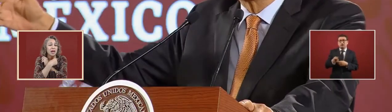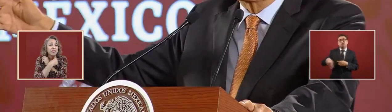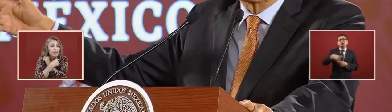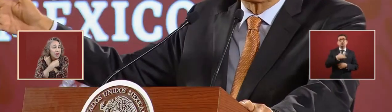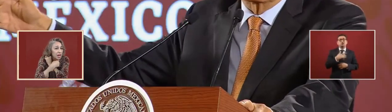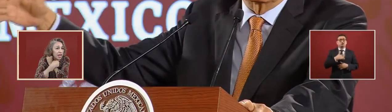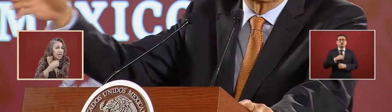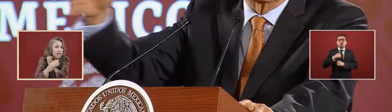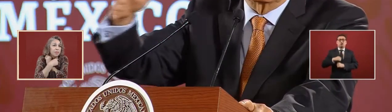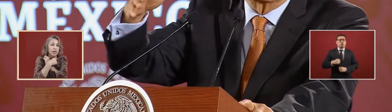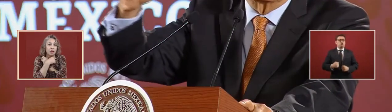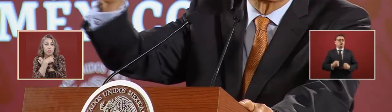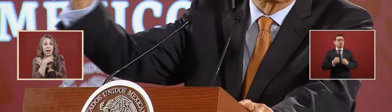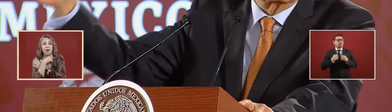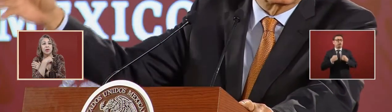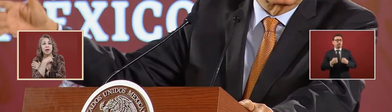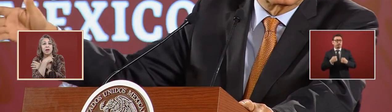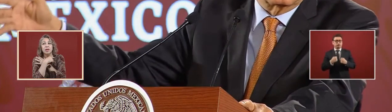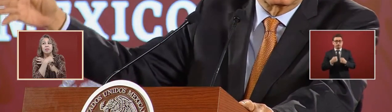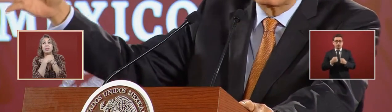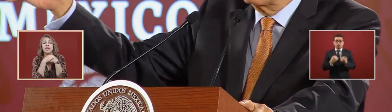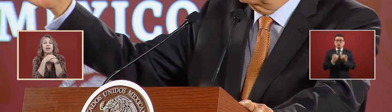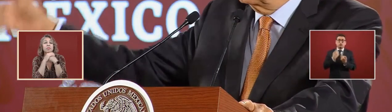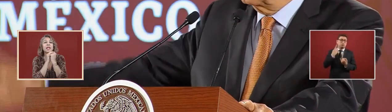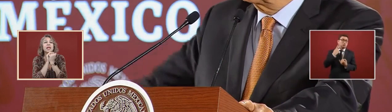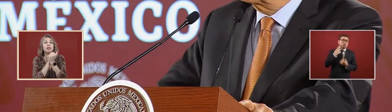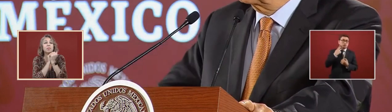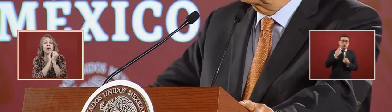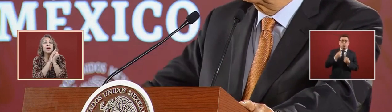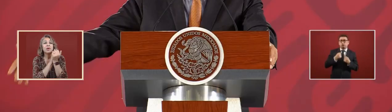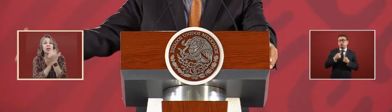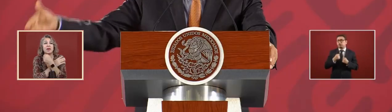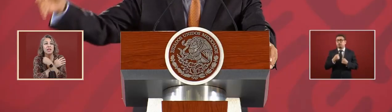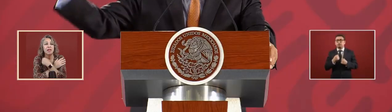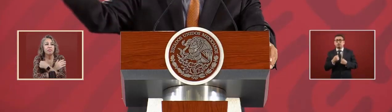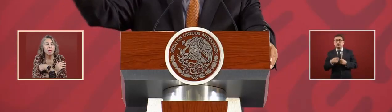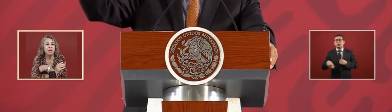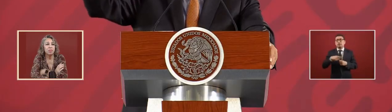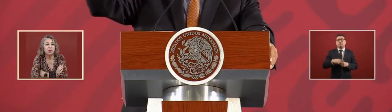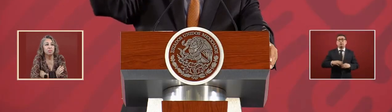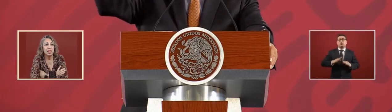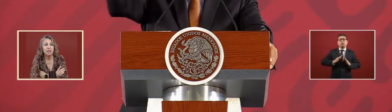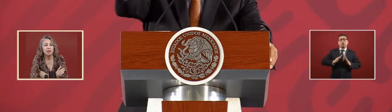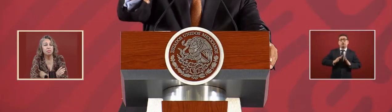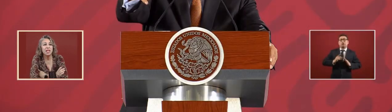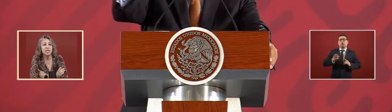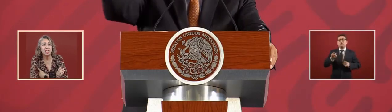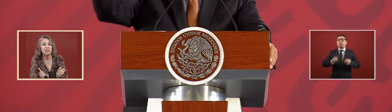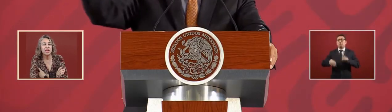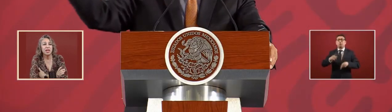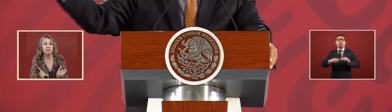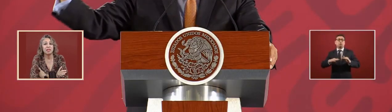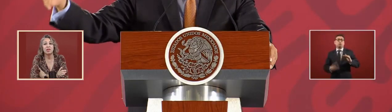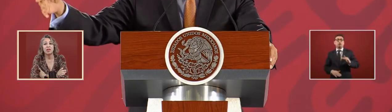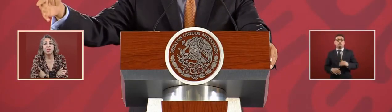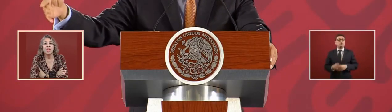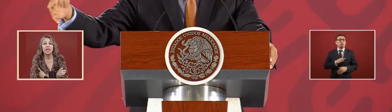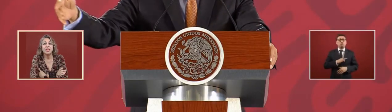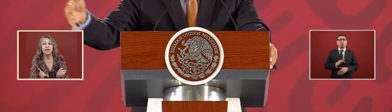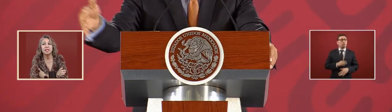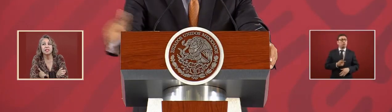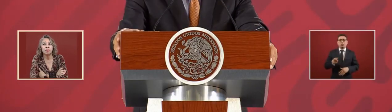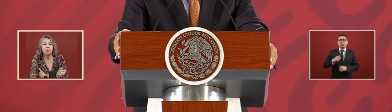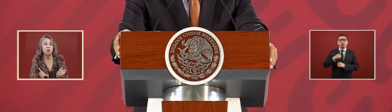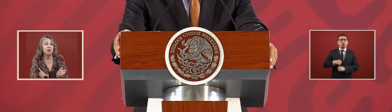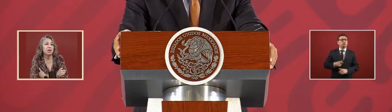only have economical power, político, but they have political power, and they have people, military, and